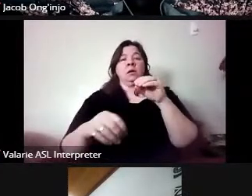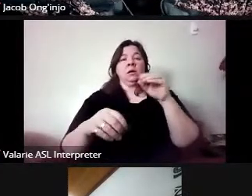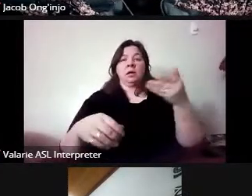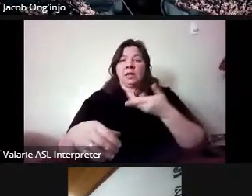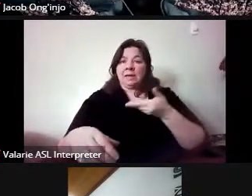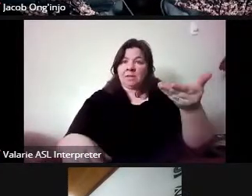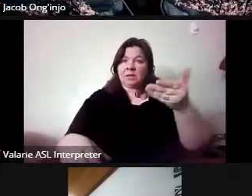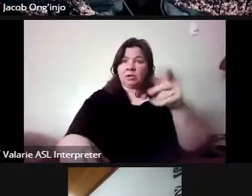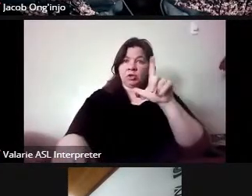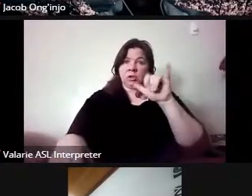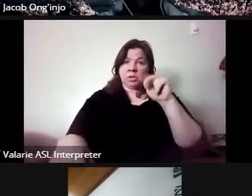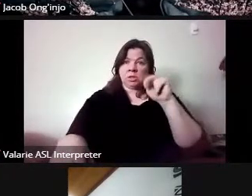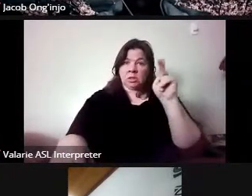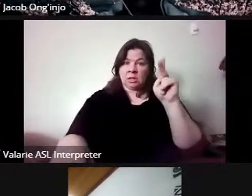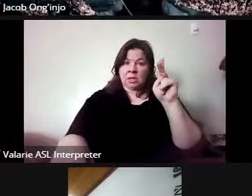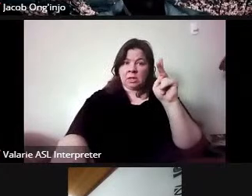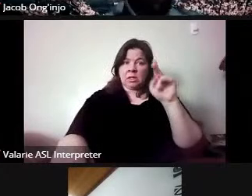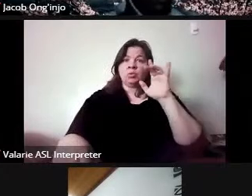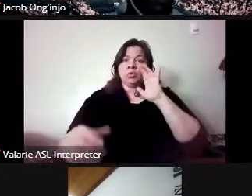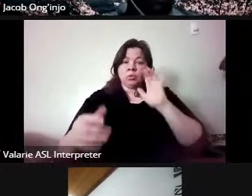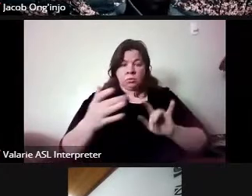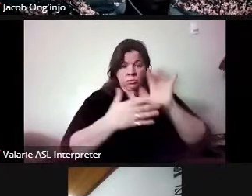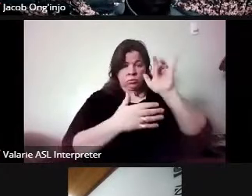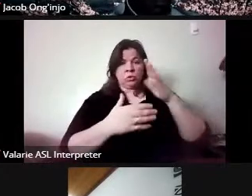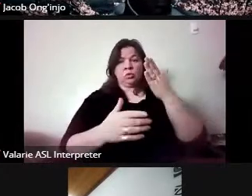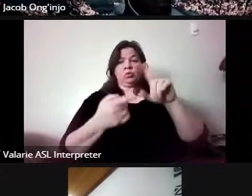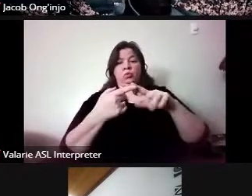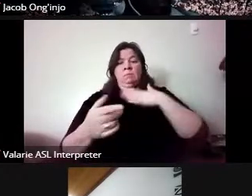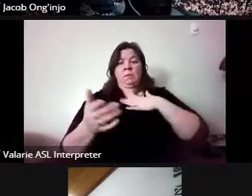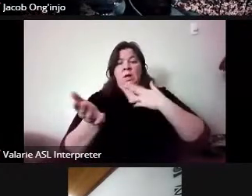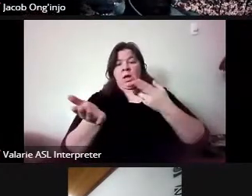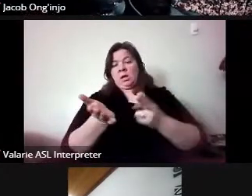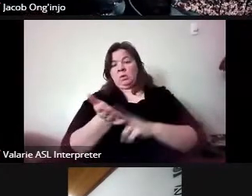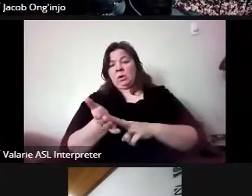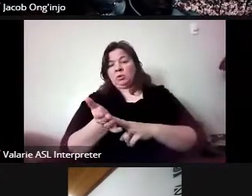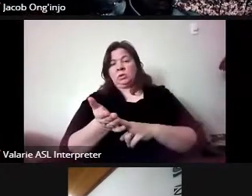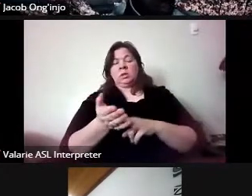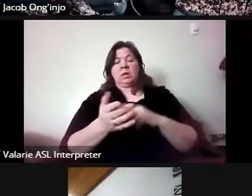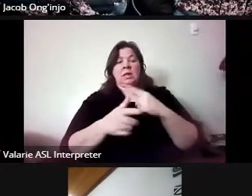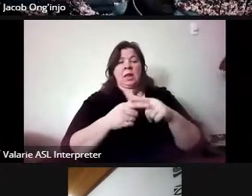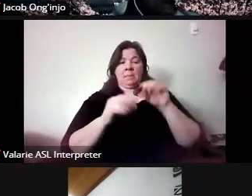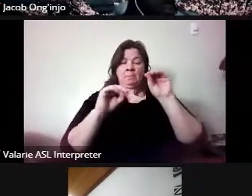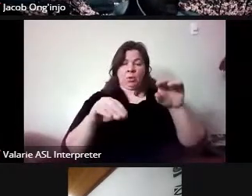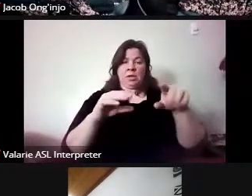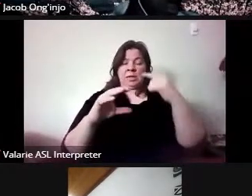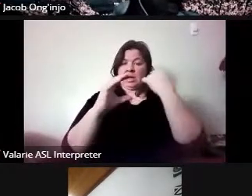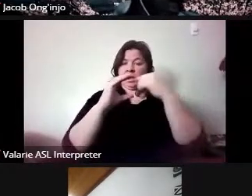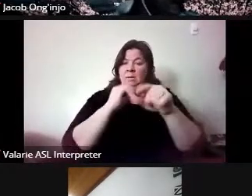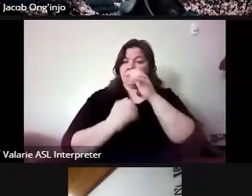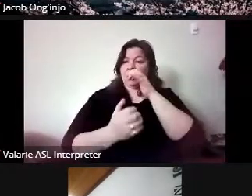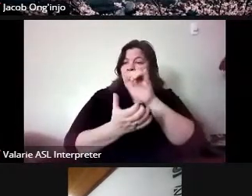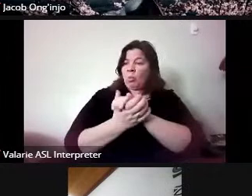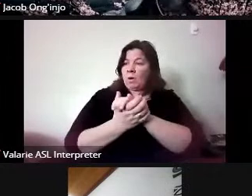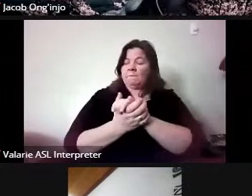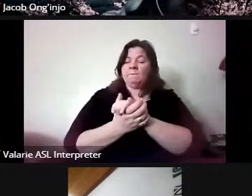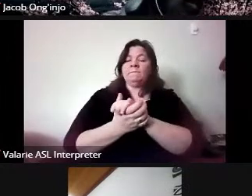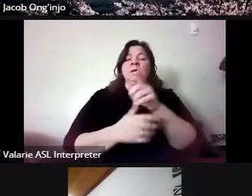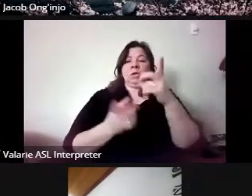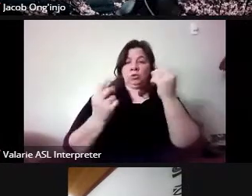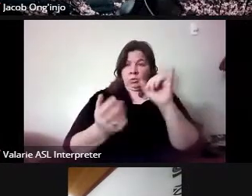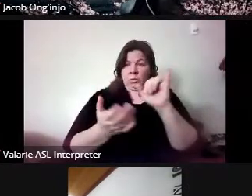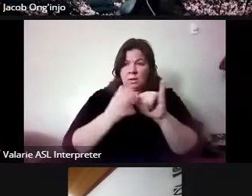invitation link, and I told him to scroll down to my registration and then put the email of his wife. So when he did